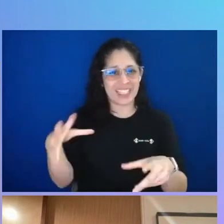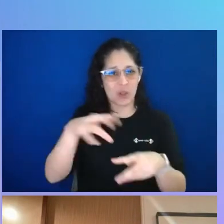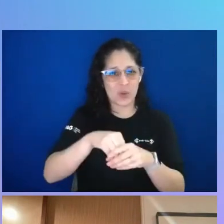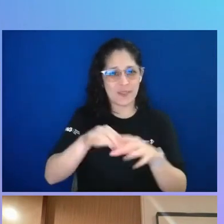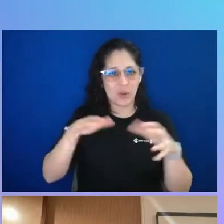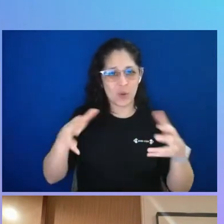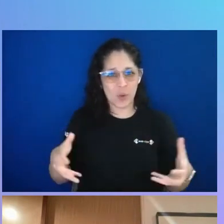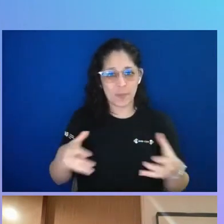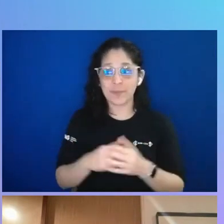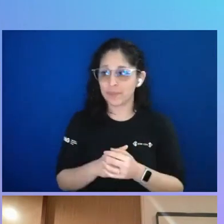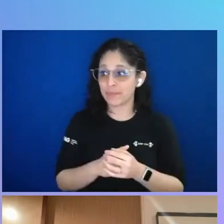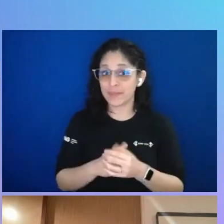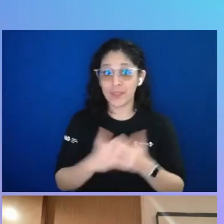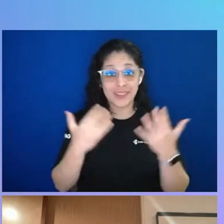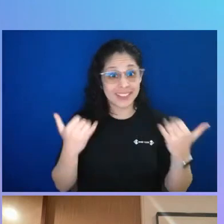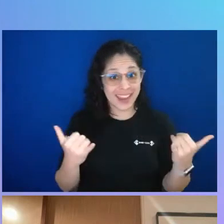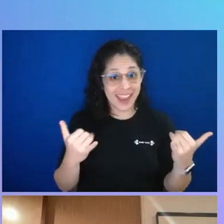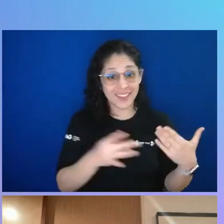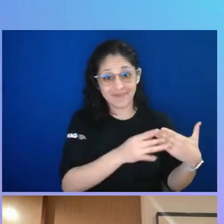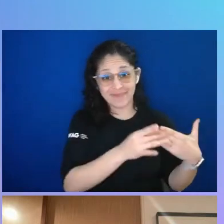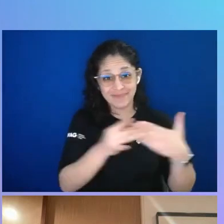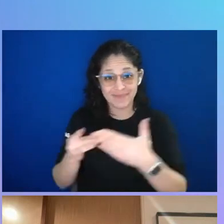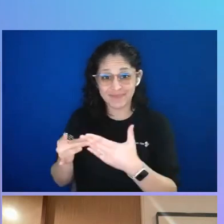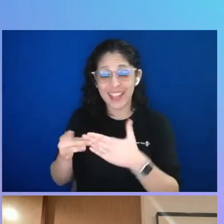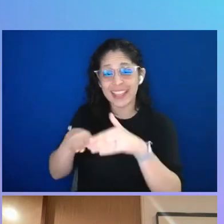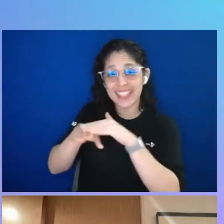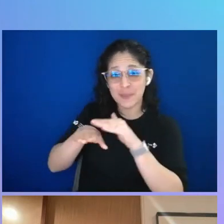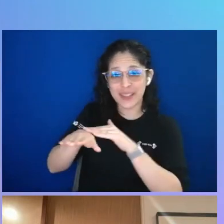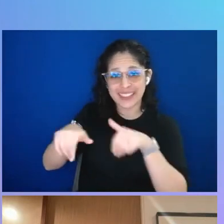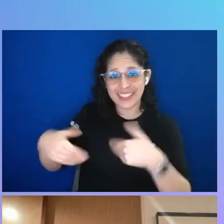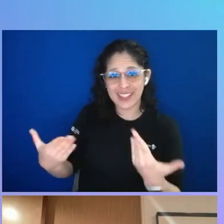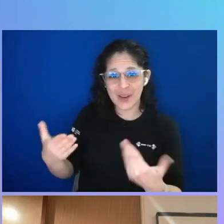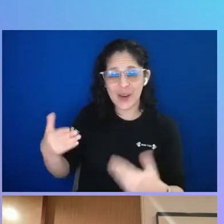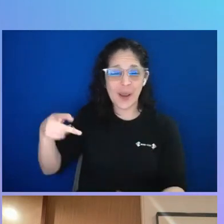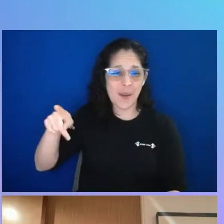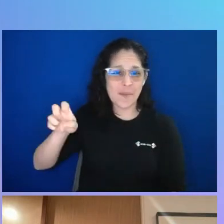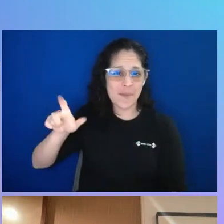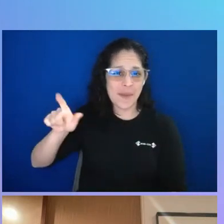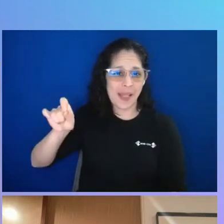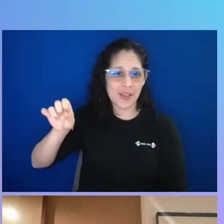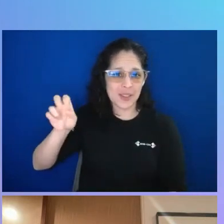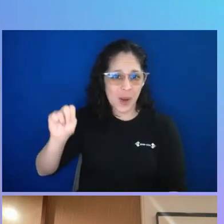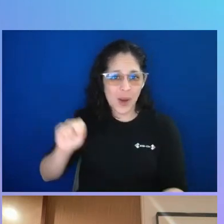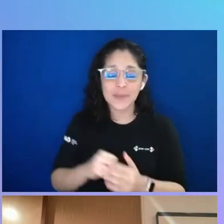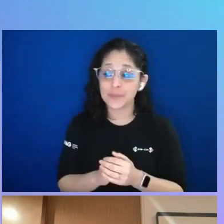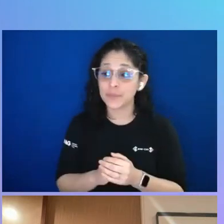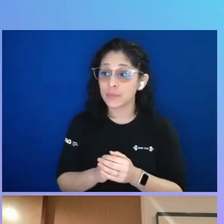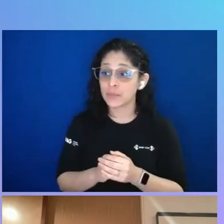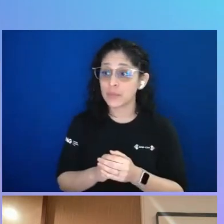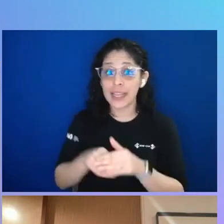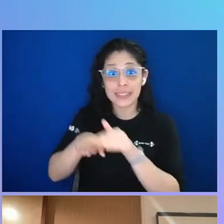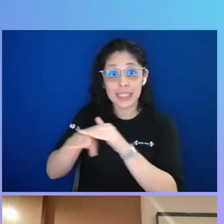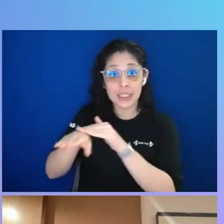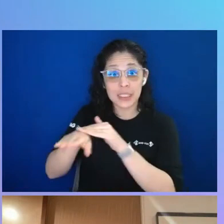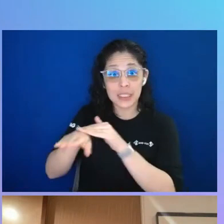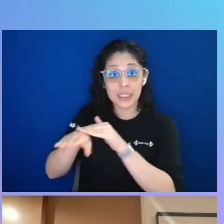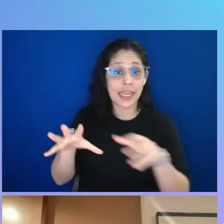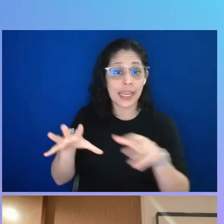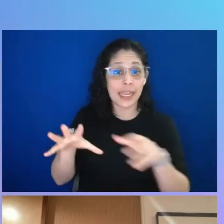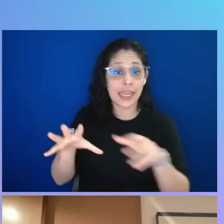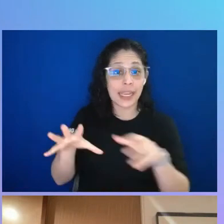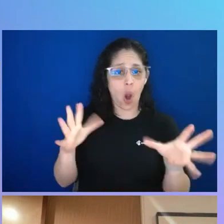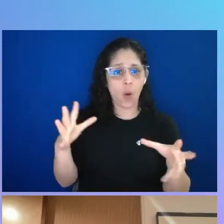Which brings me to accessibility at Peloton. So accessibility and inclusivity are integrated into the product